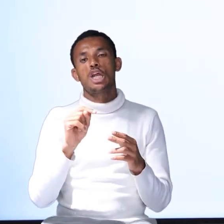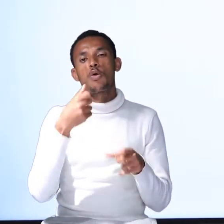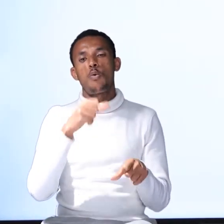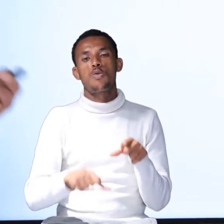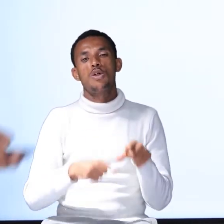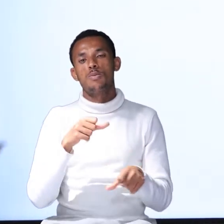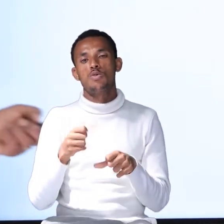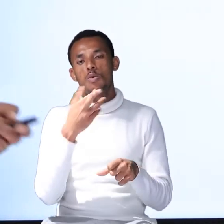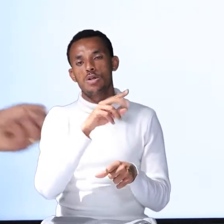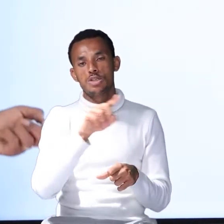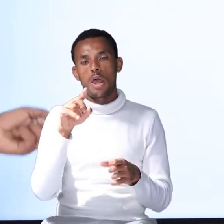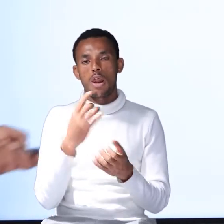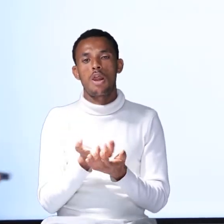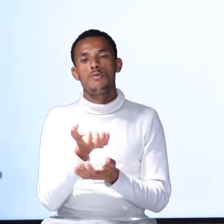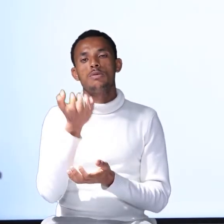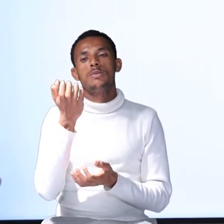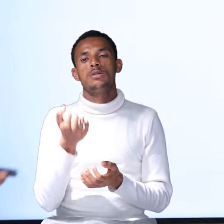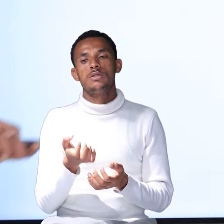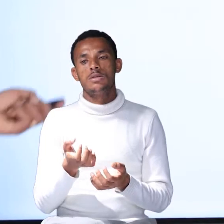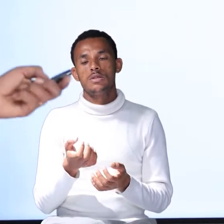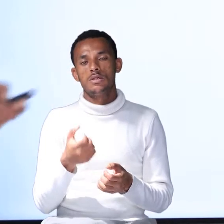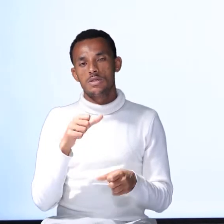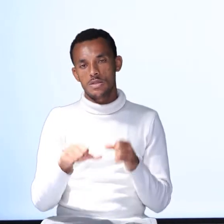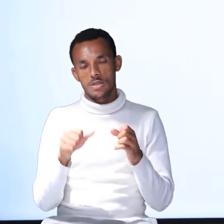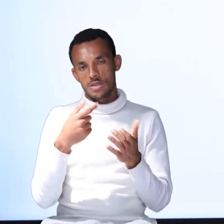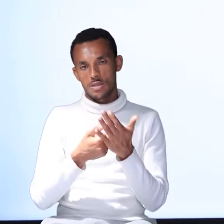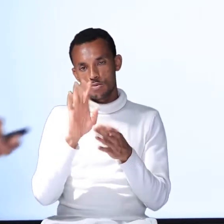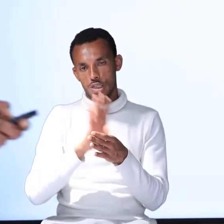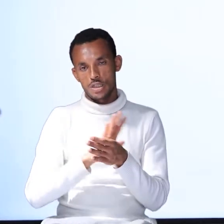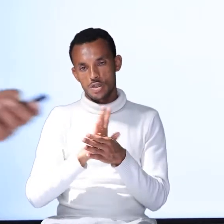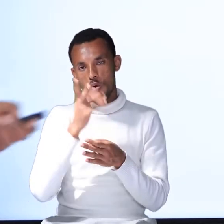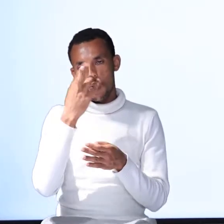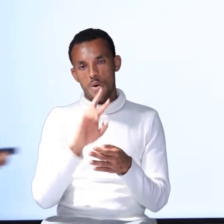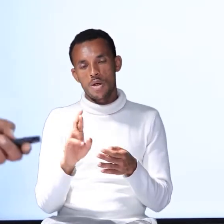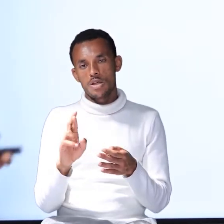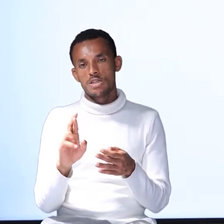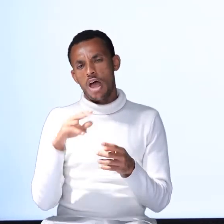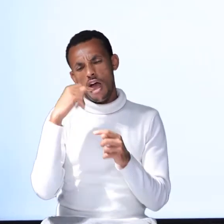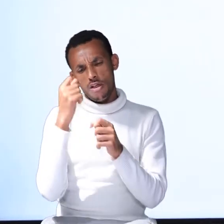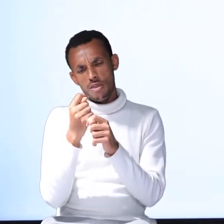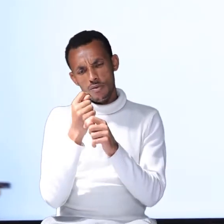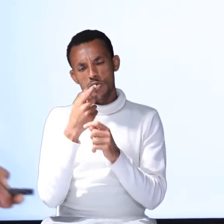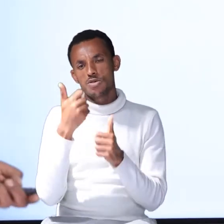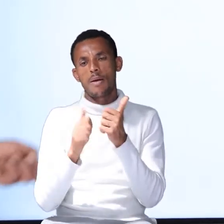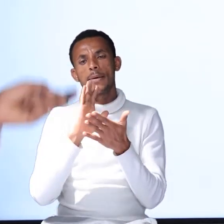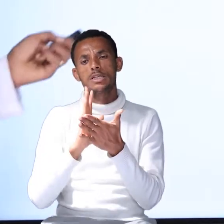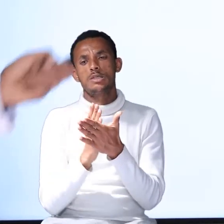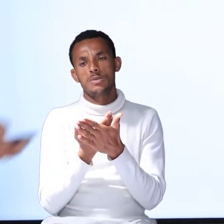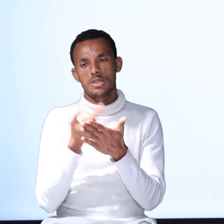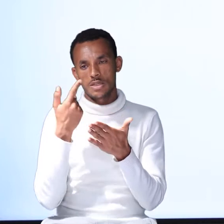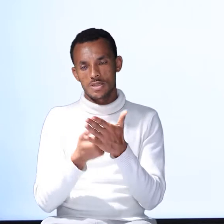contribution or their how much they have contributed in that business, or the activity which are participating in